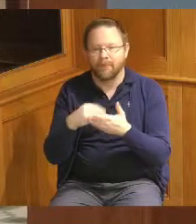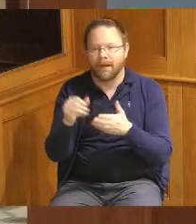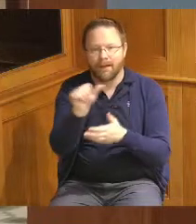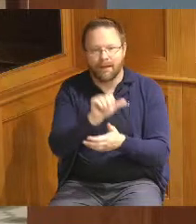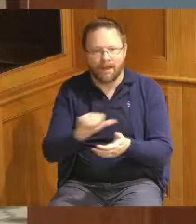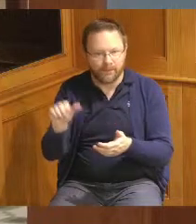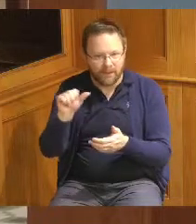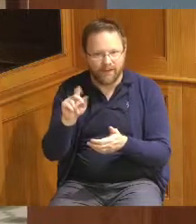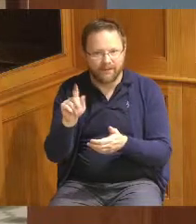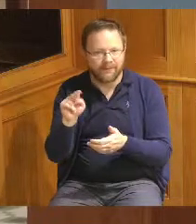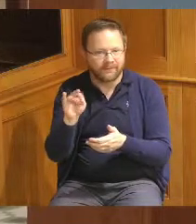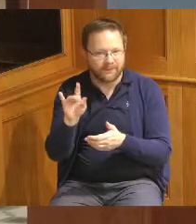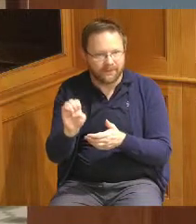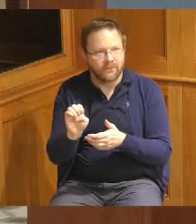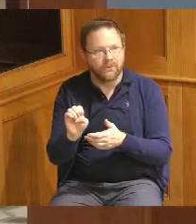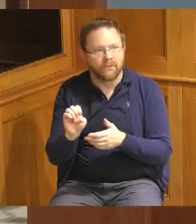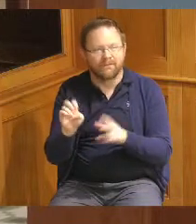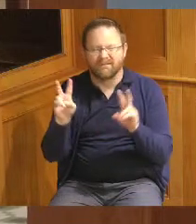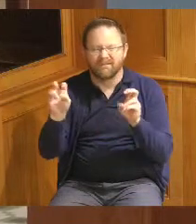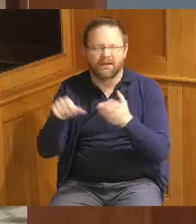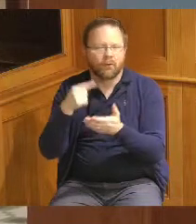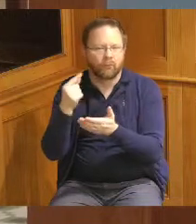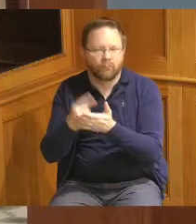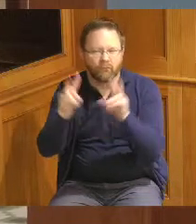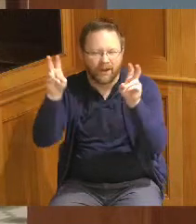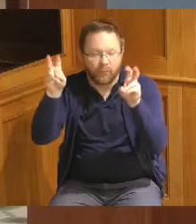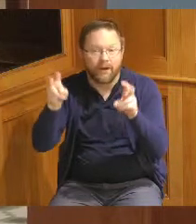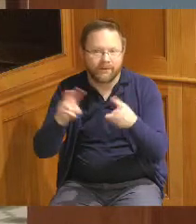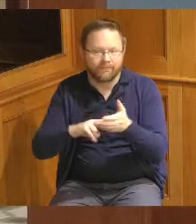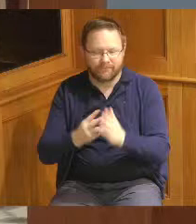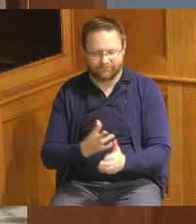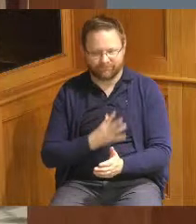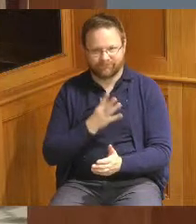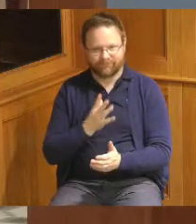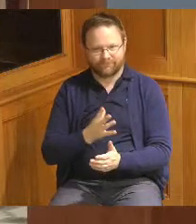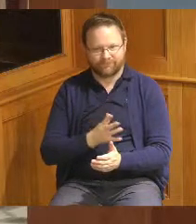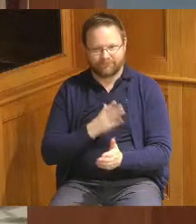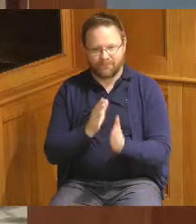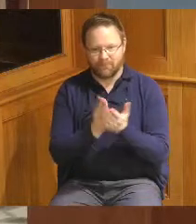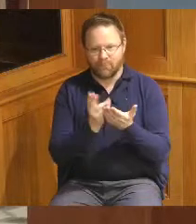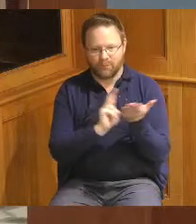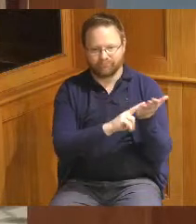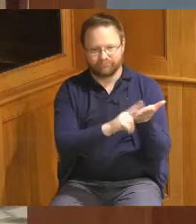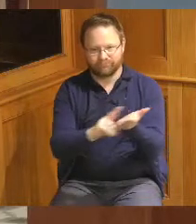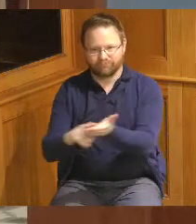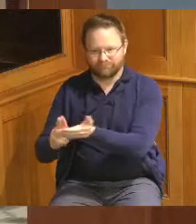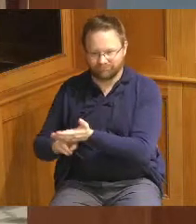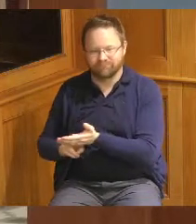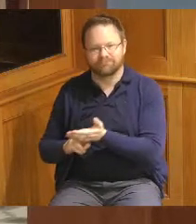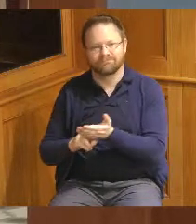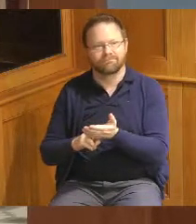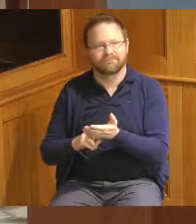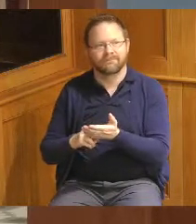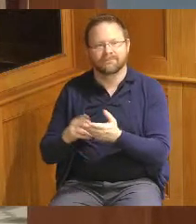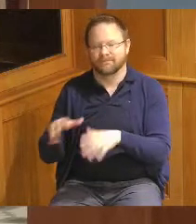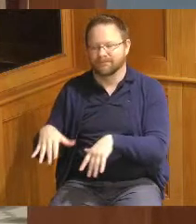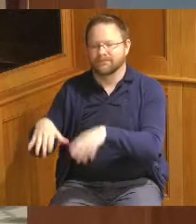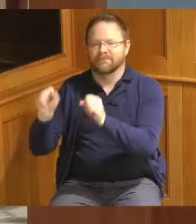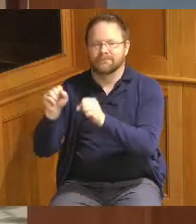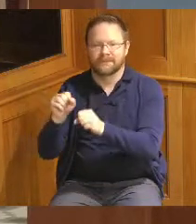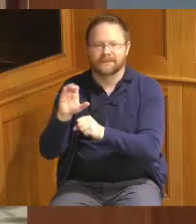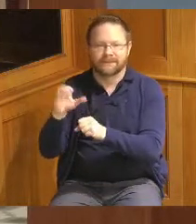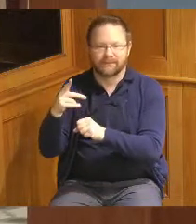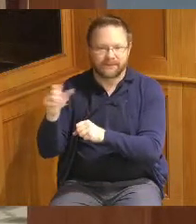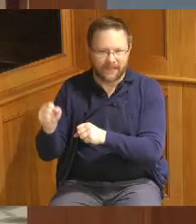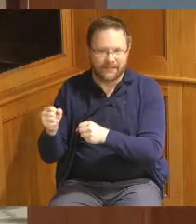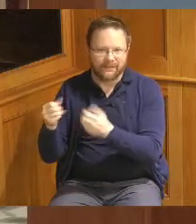stores. Their graduation, if you will, is a book signing, and we have those at one of our partner sites, which is Cincinnati Public Schools. We're